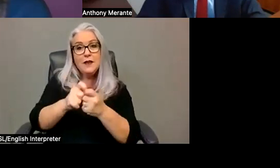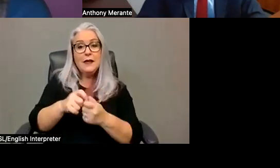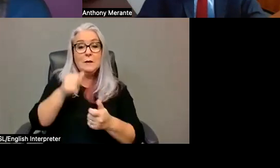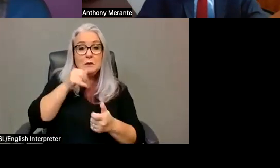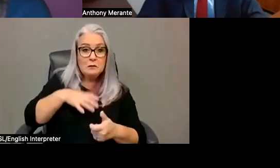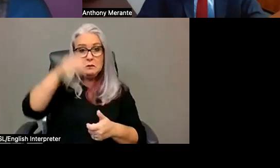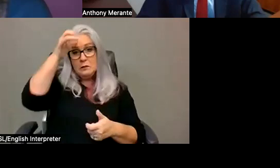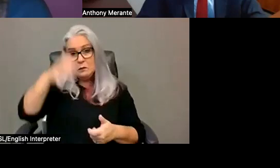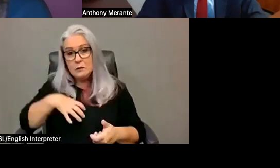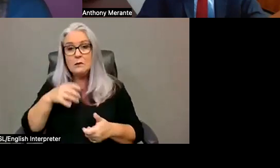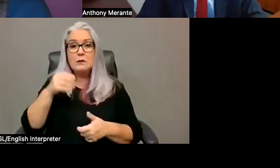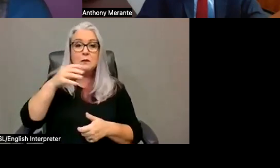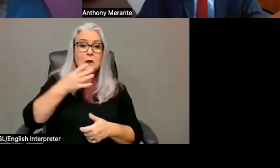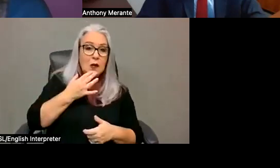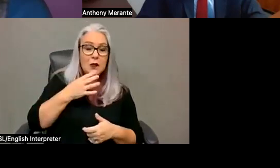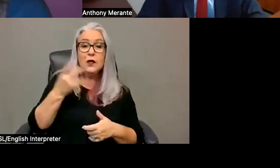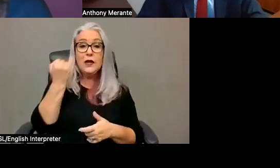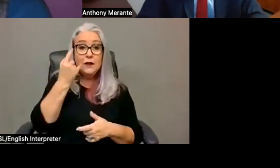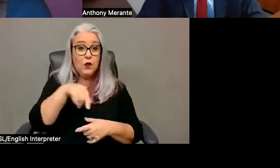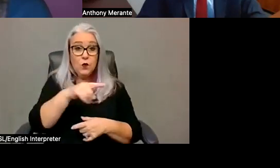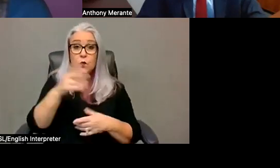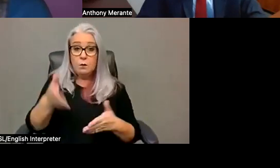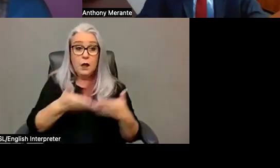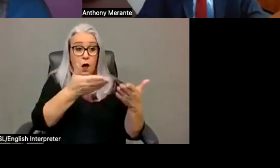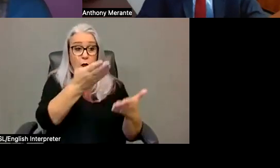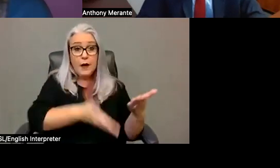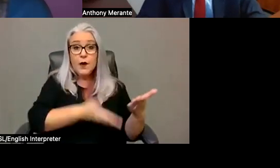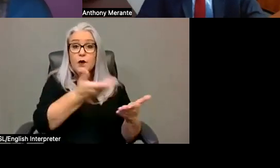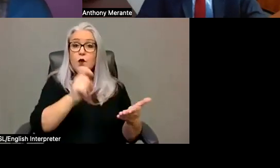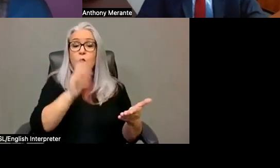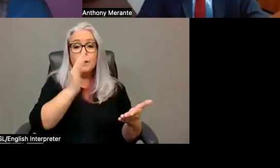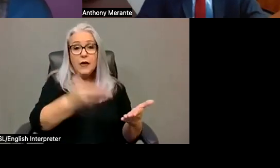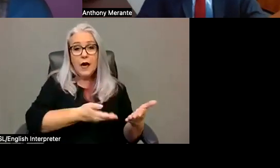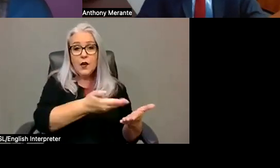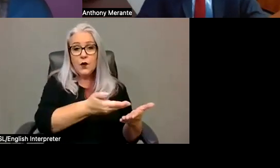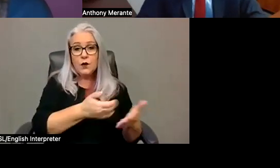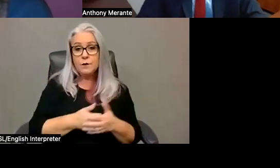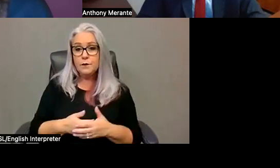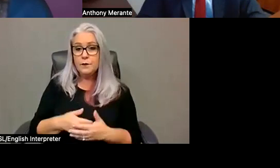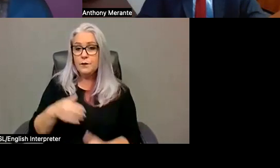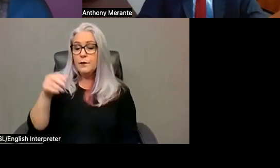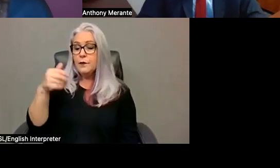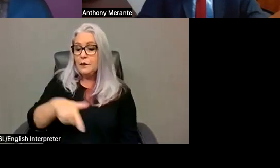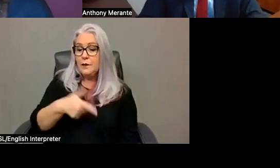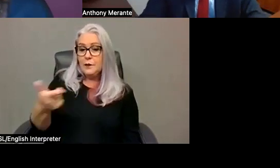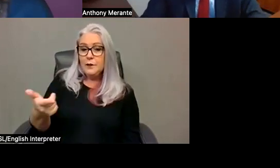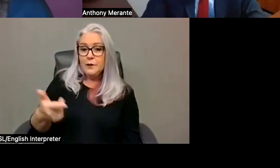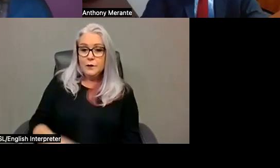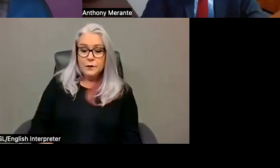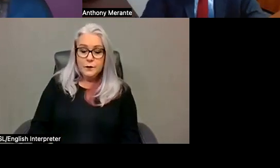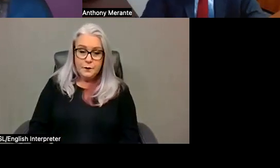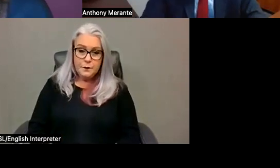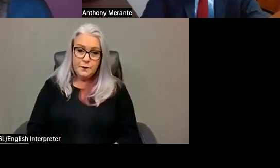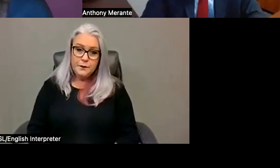that if you belong up there, you're getting hired. Thank you. Mr. Spano. Listen, I